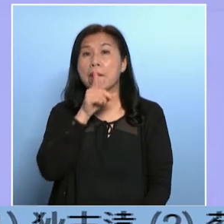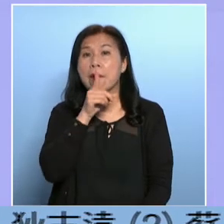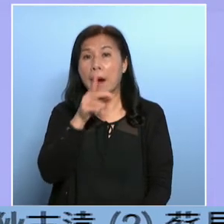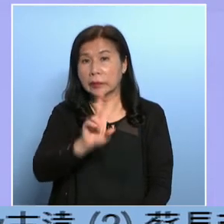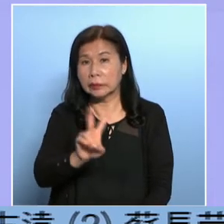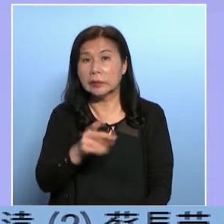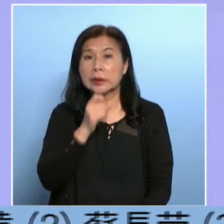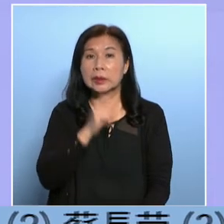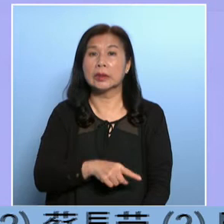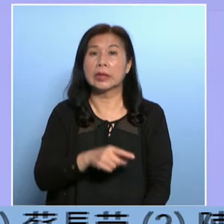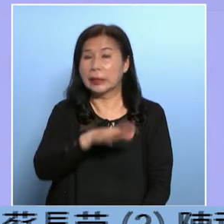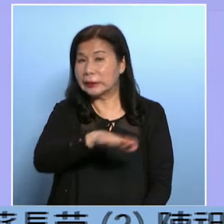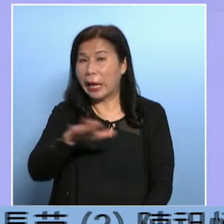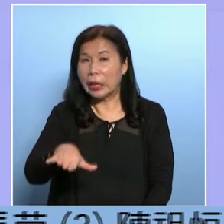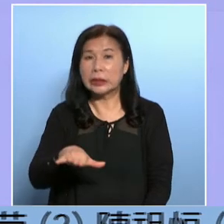As a mother,